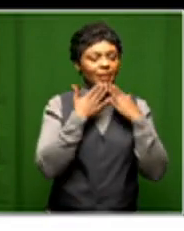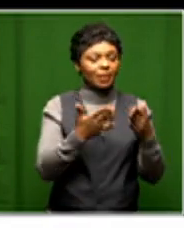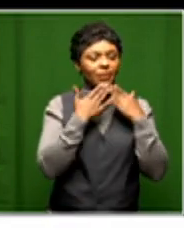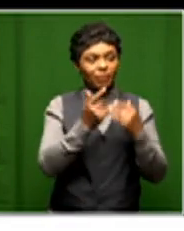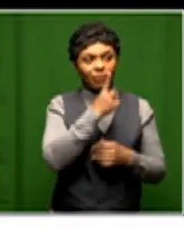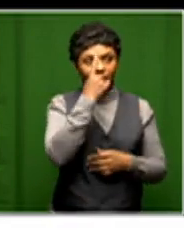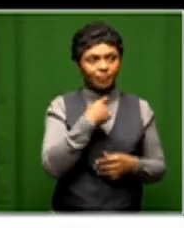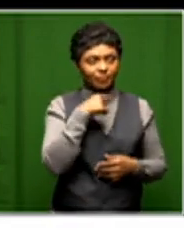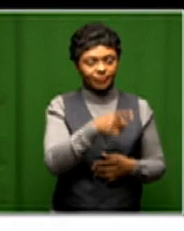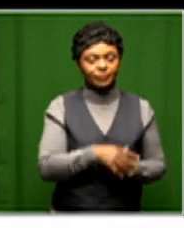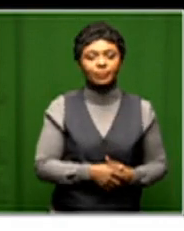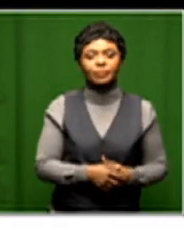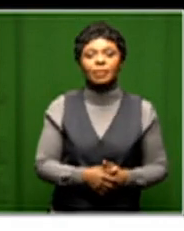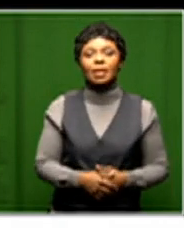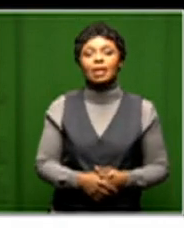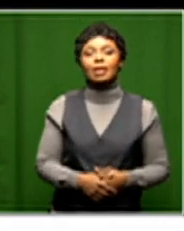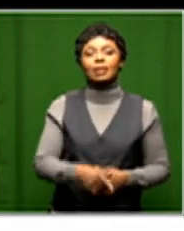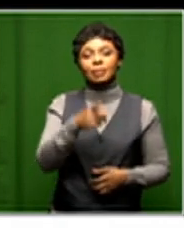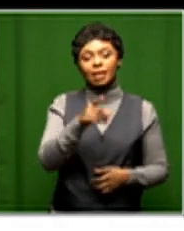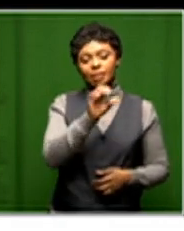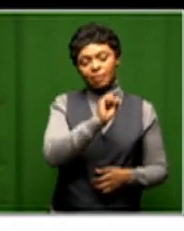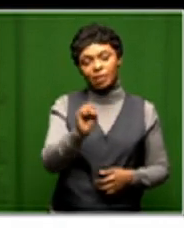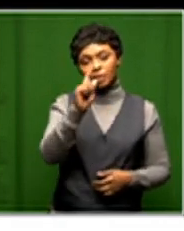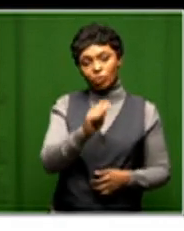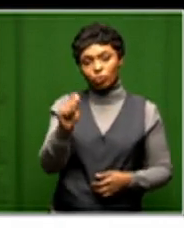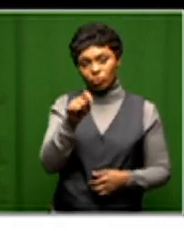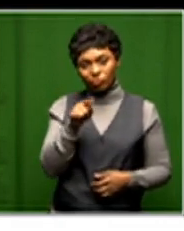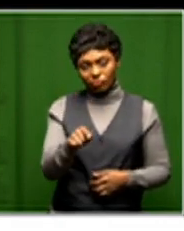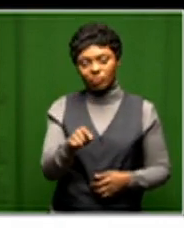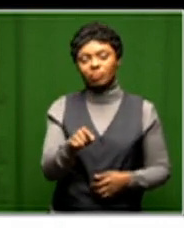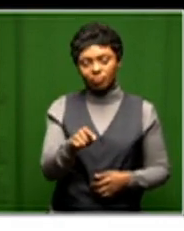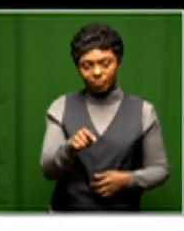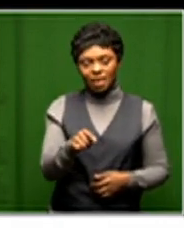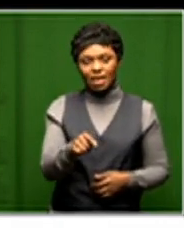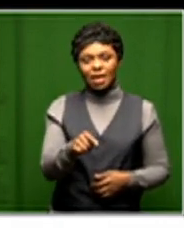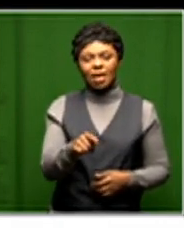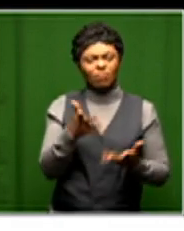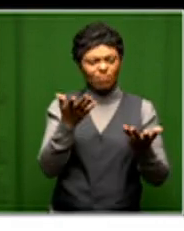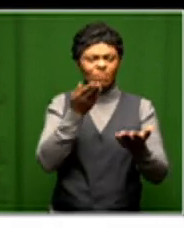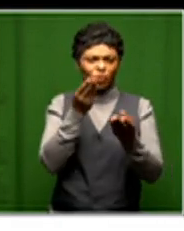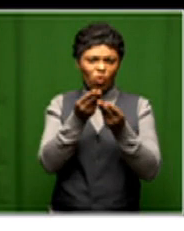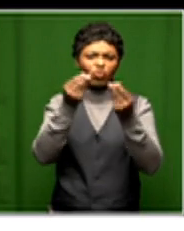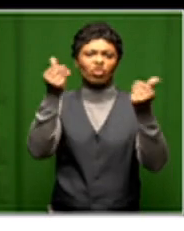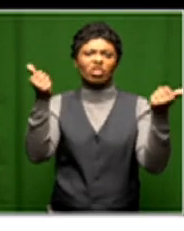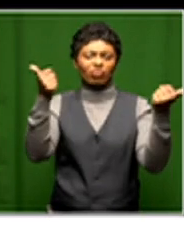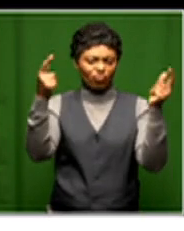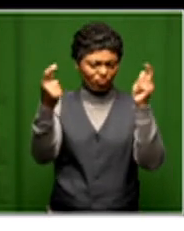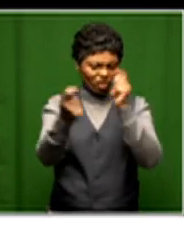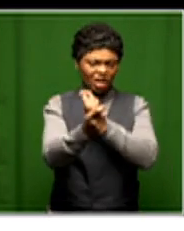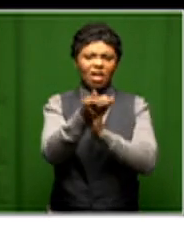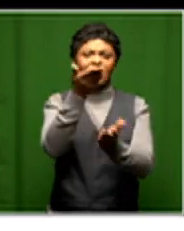thank you very much for that. You see, space technology is capable to bring solutions. Like at the